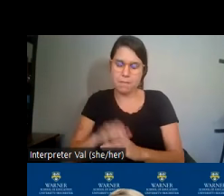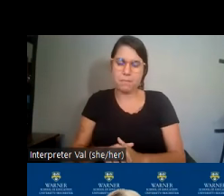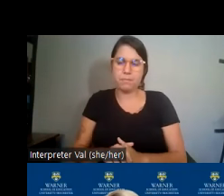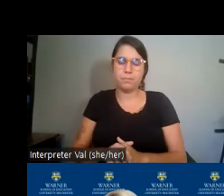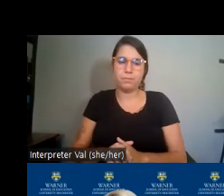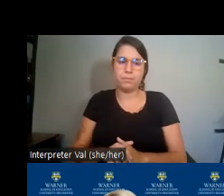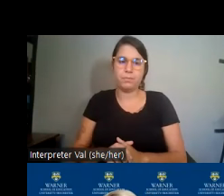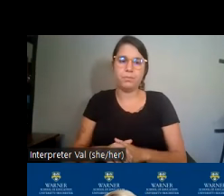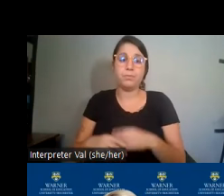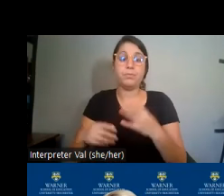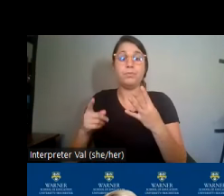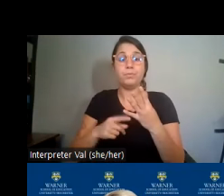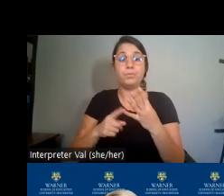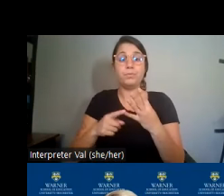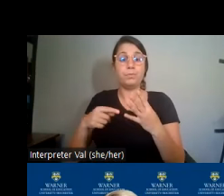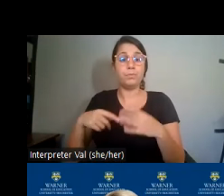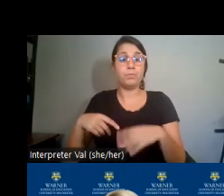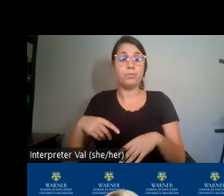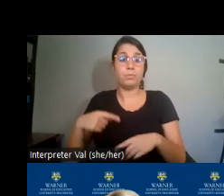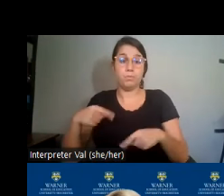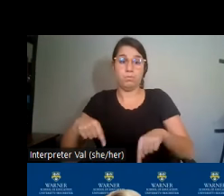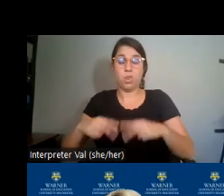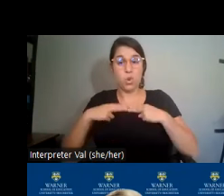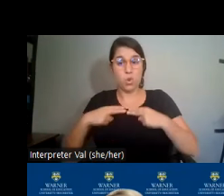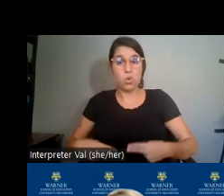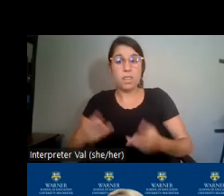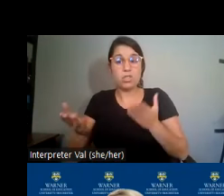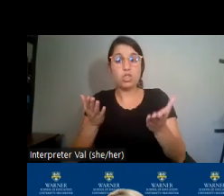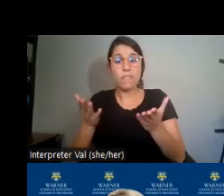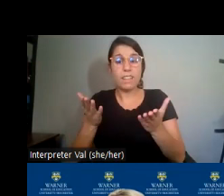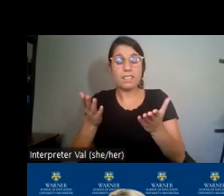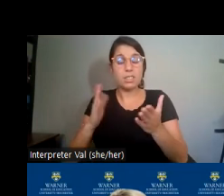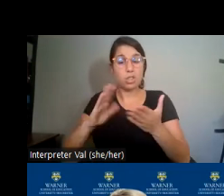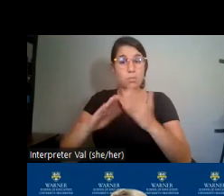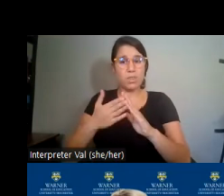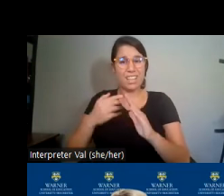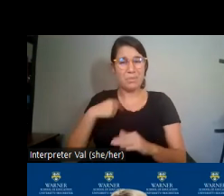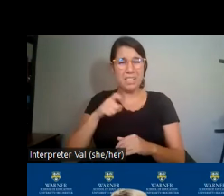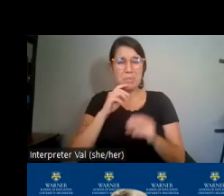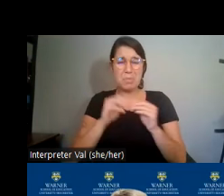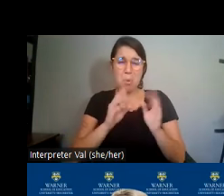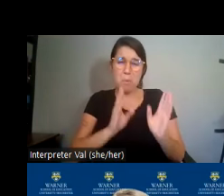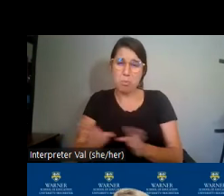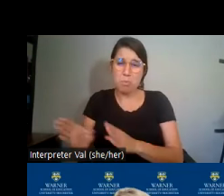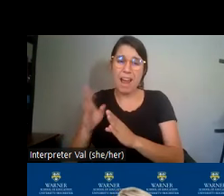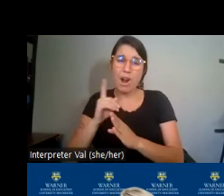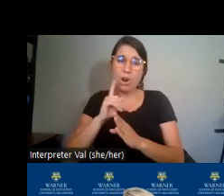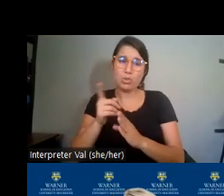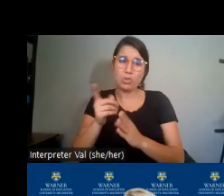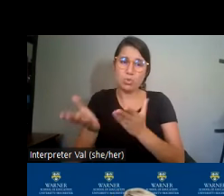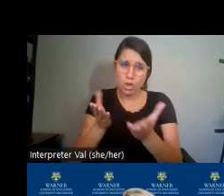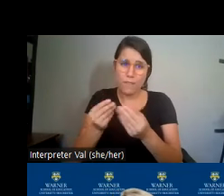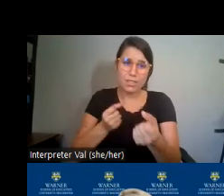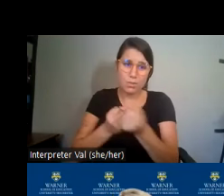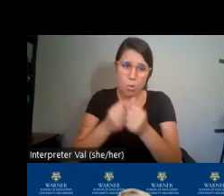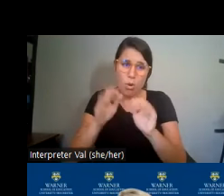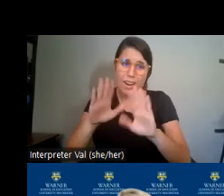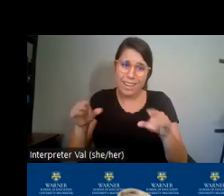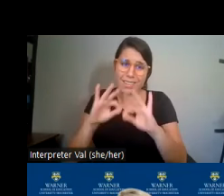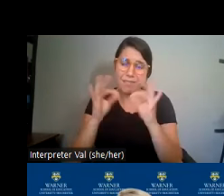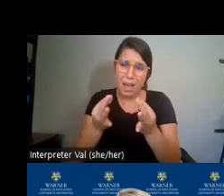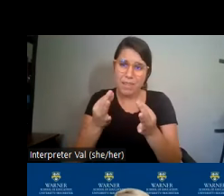a human service community need to be better prepared to serve and support children and families who have experienced trauma, and